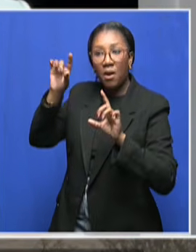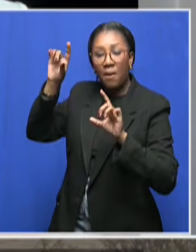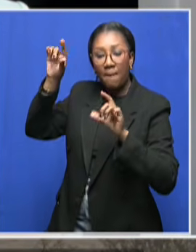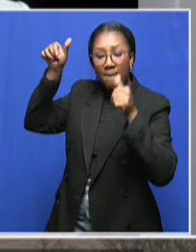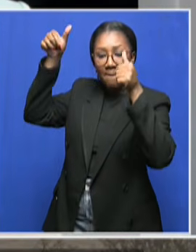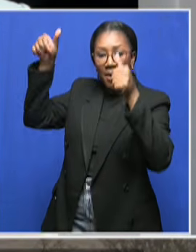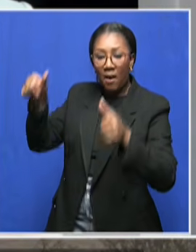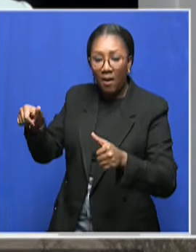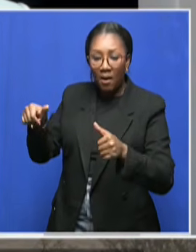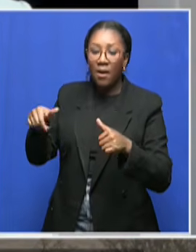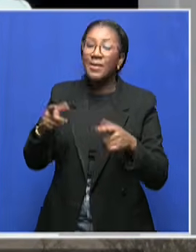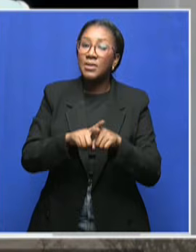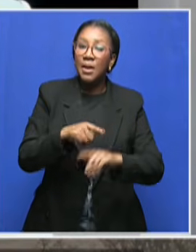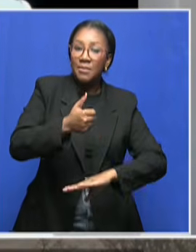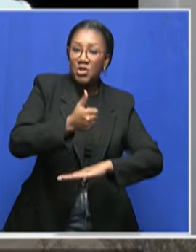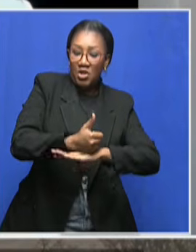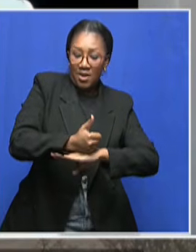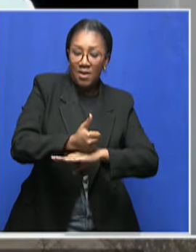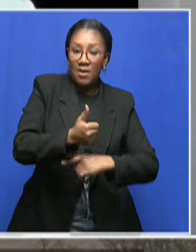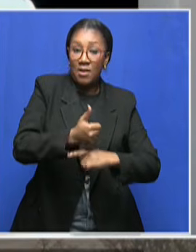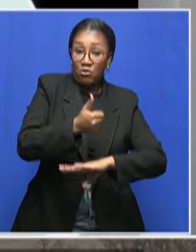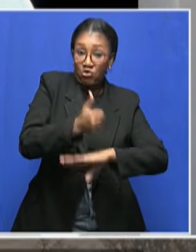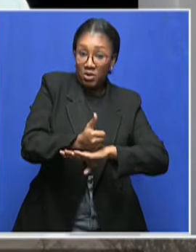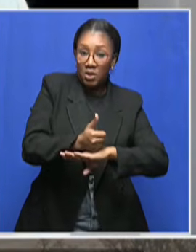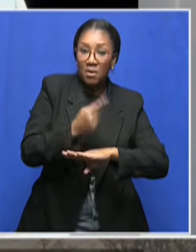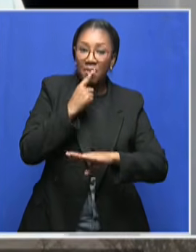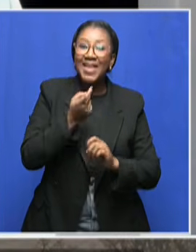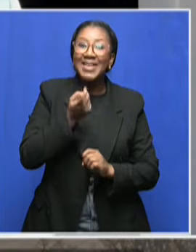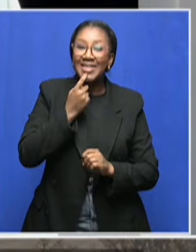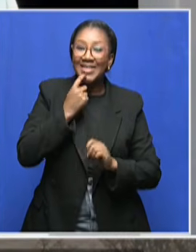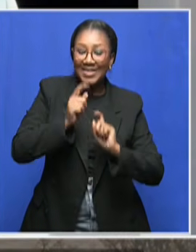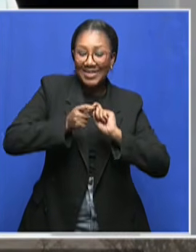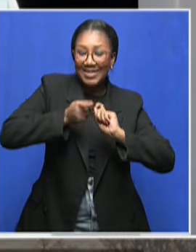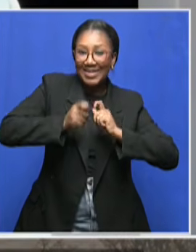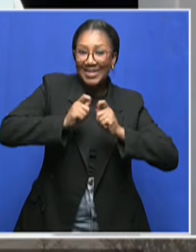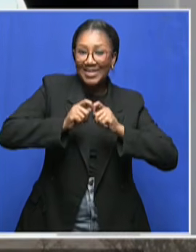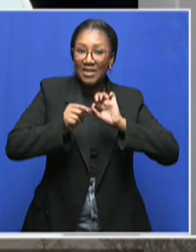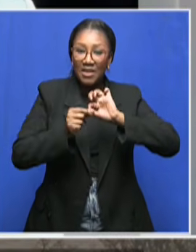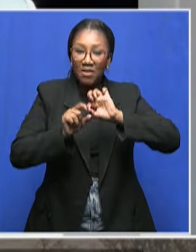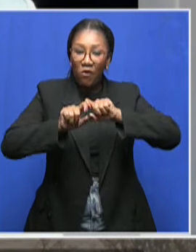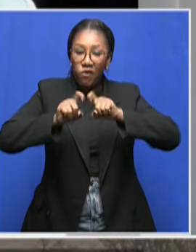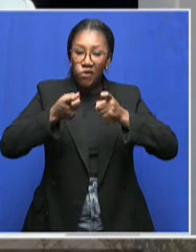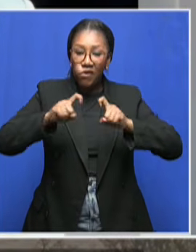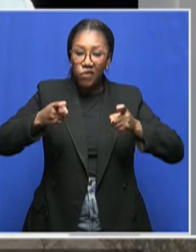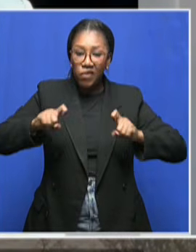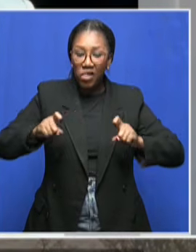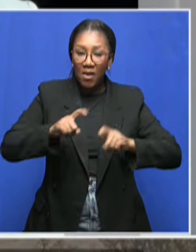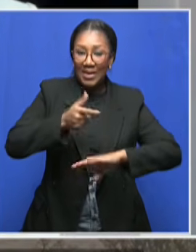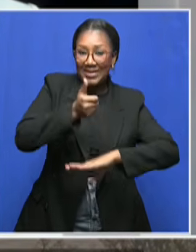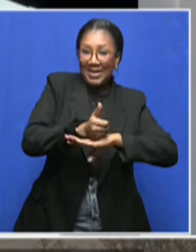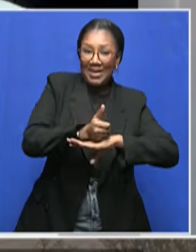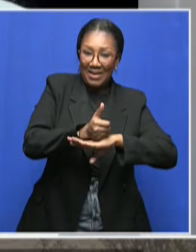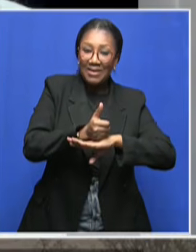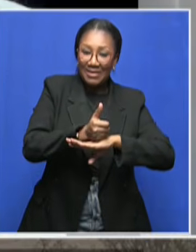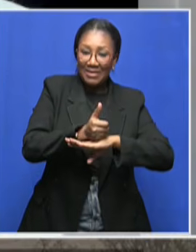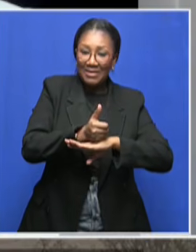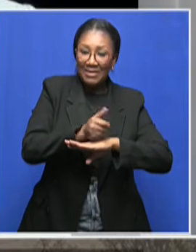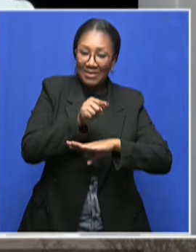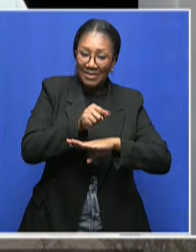basically a wire chair, which is also, you know, the wiring is made by a local artist, Yeah. and the integration